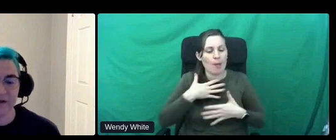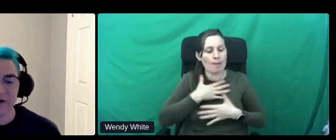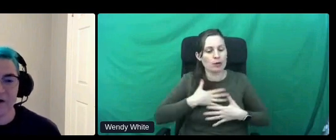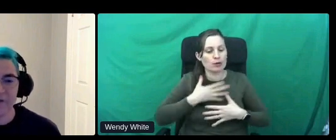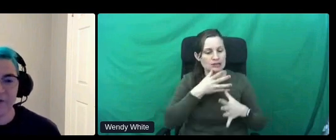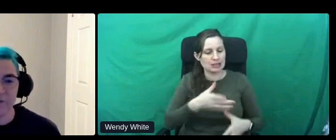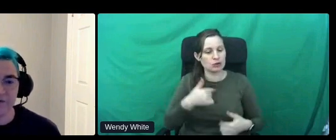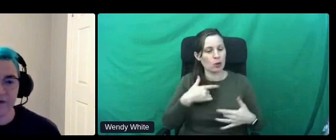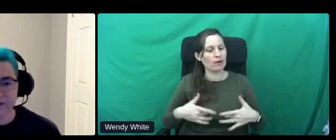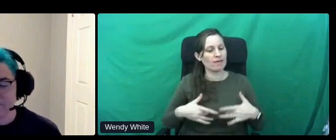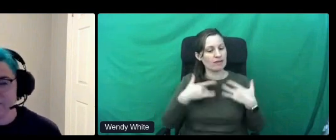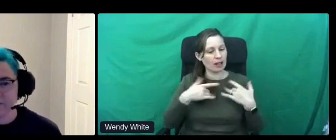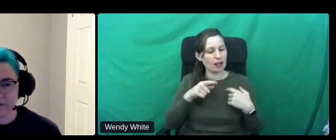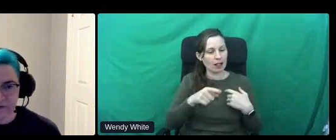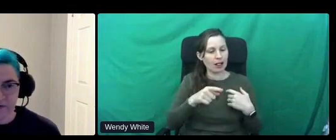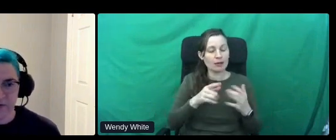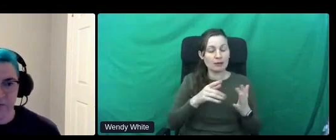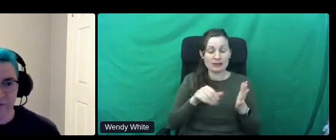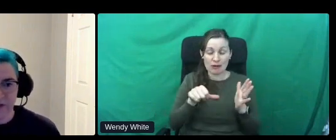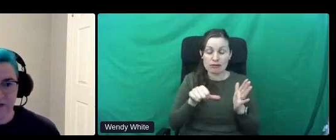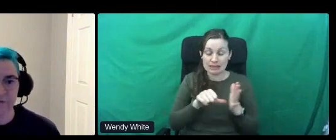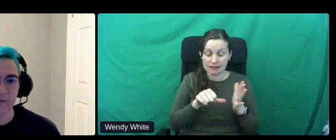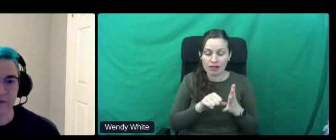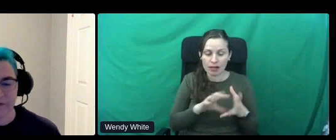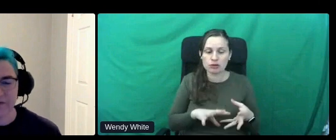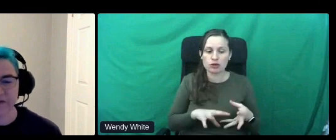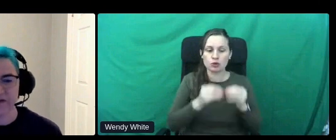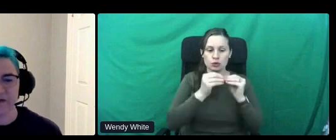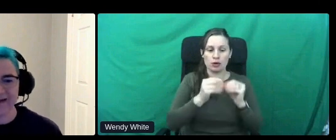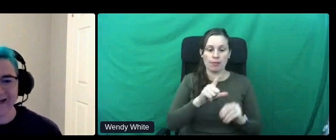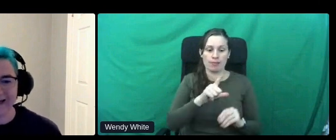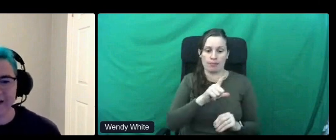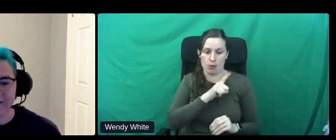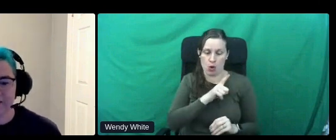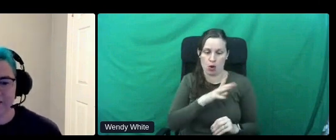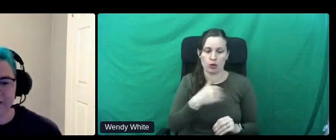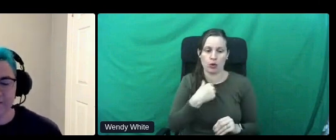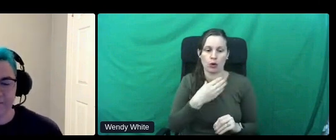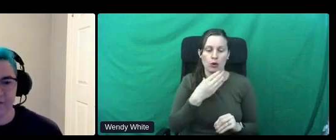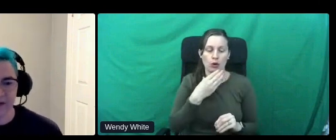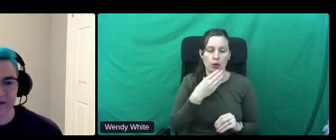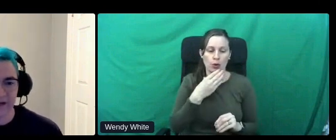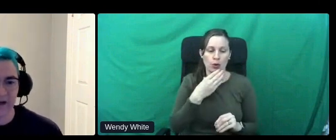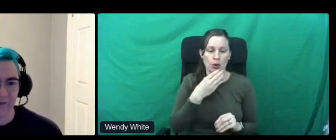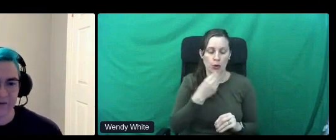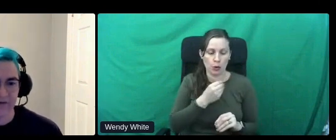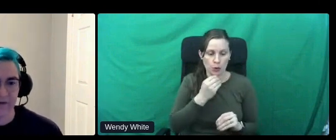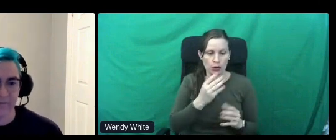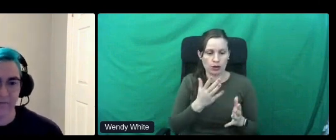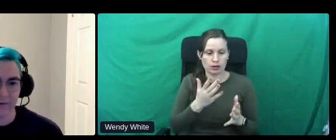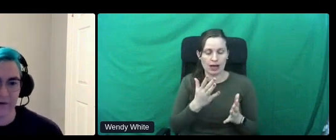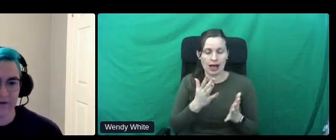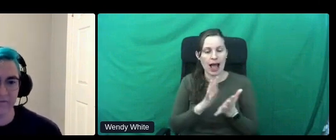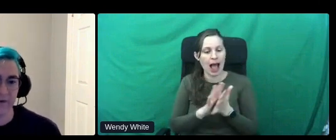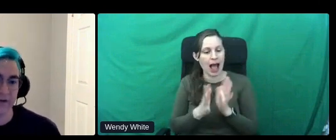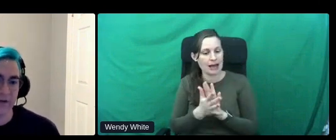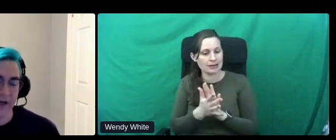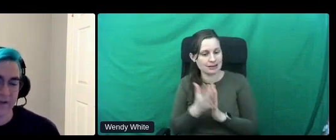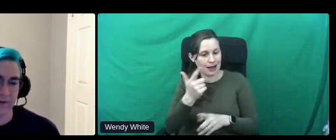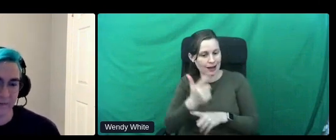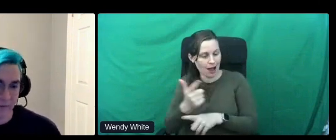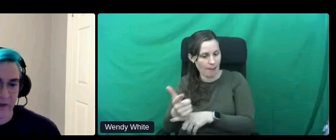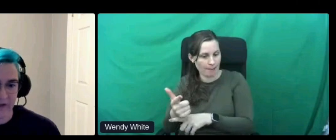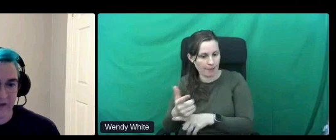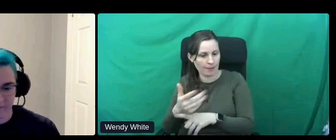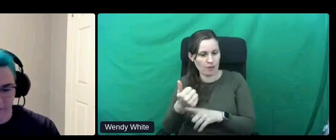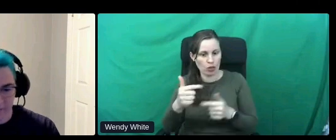that, although it was very difficult to do, because we were using hand cams for these shots,